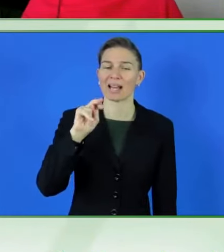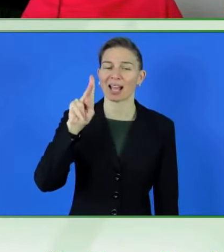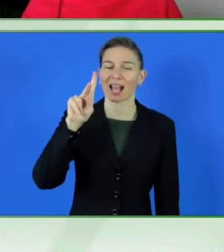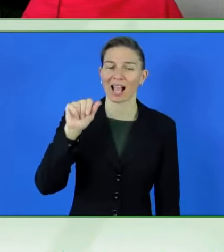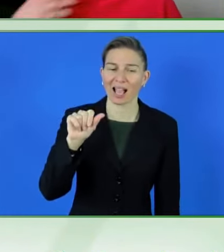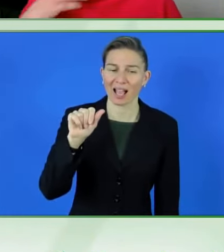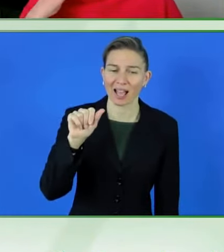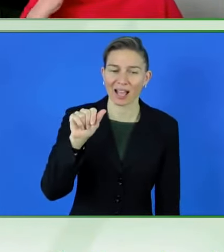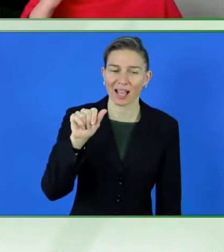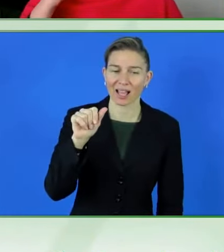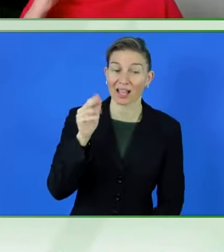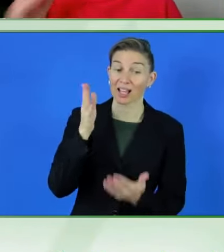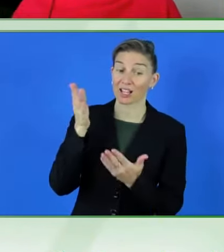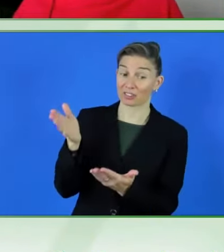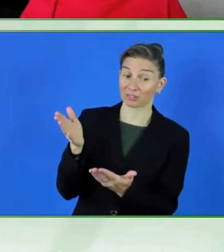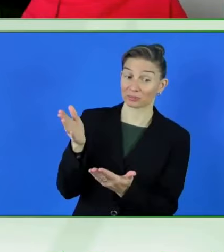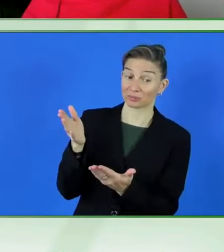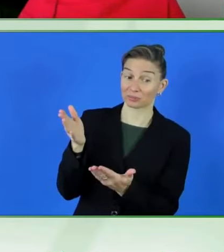Yes. Yeah.